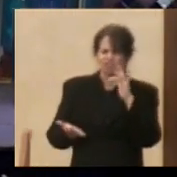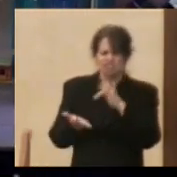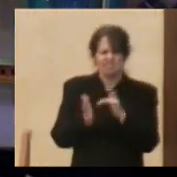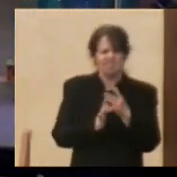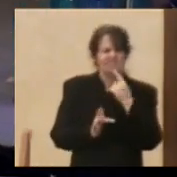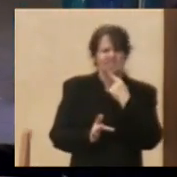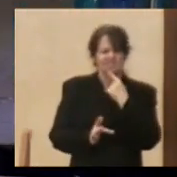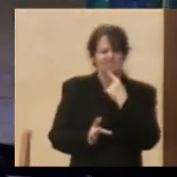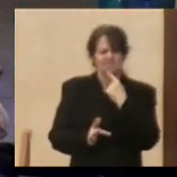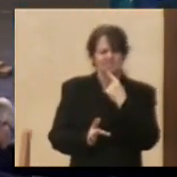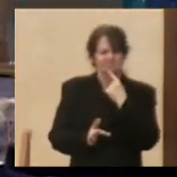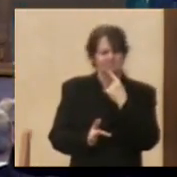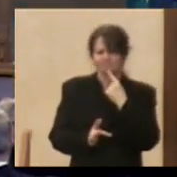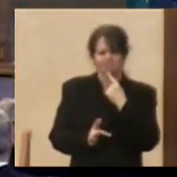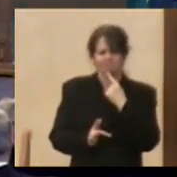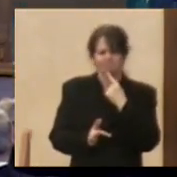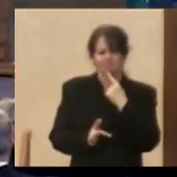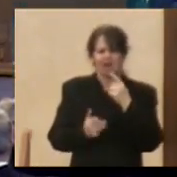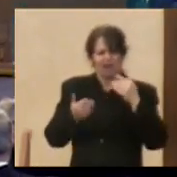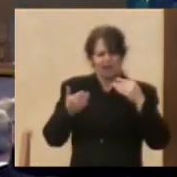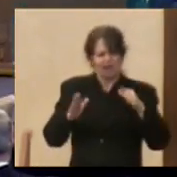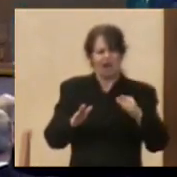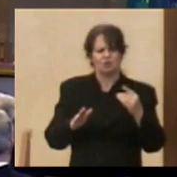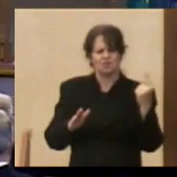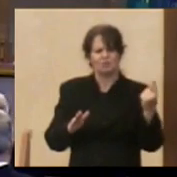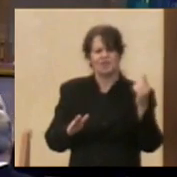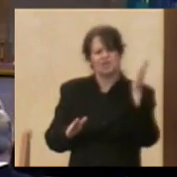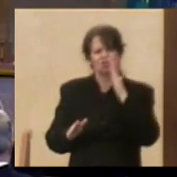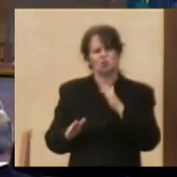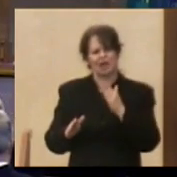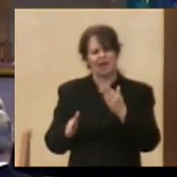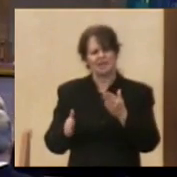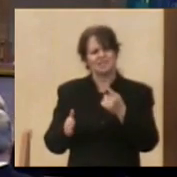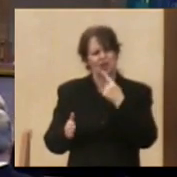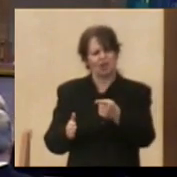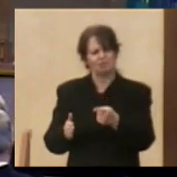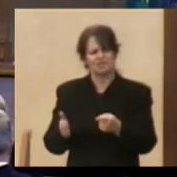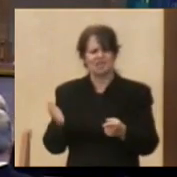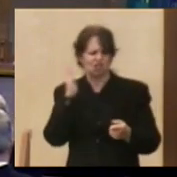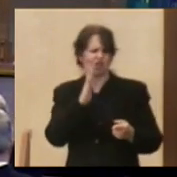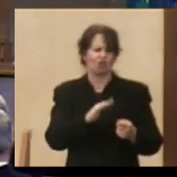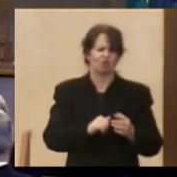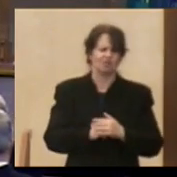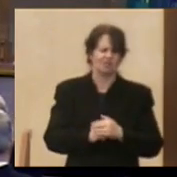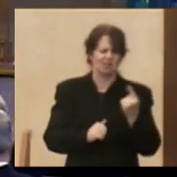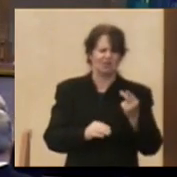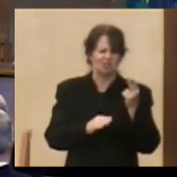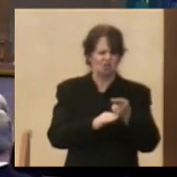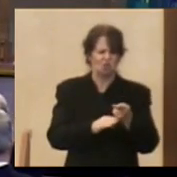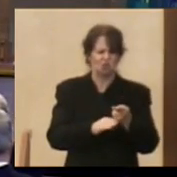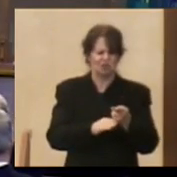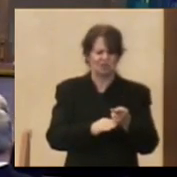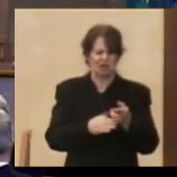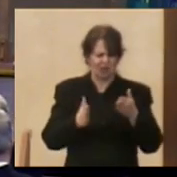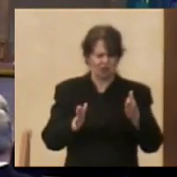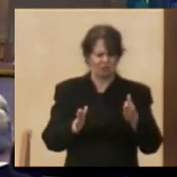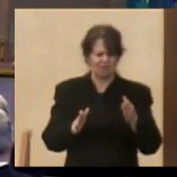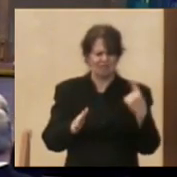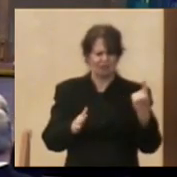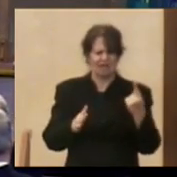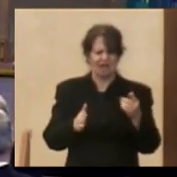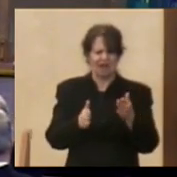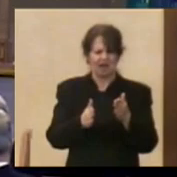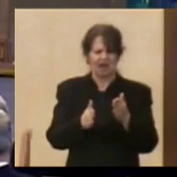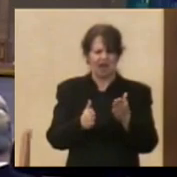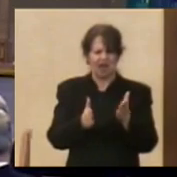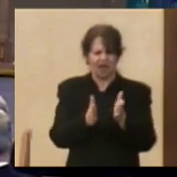cheek and give your coat when someone sues you, and then go the extra mile. Oh,